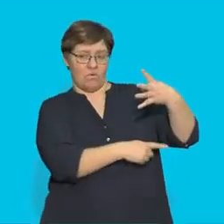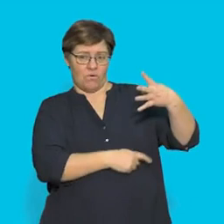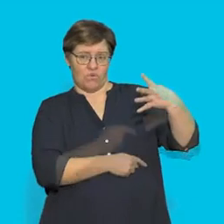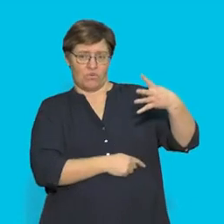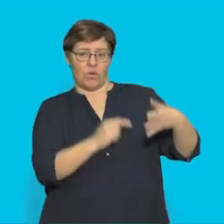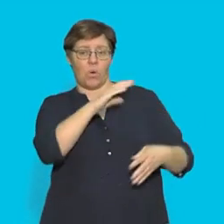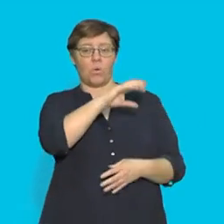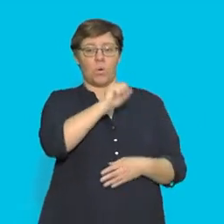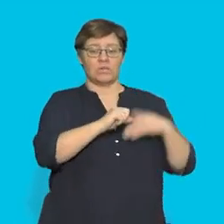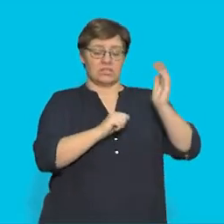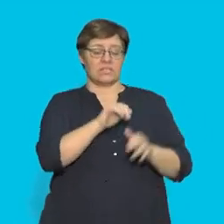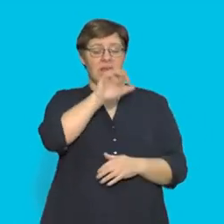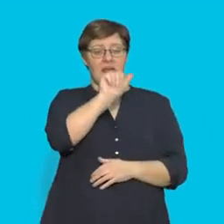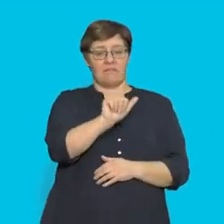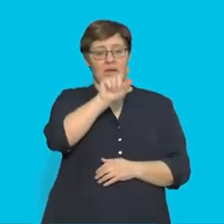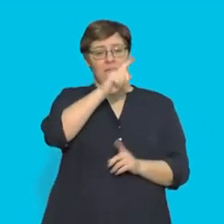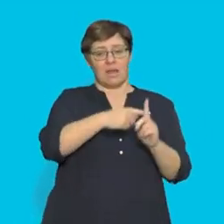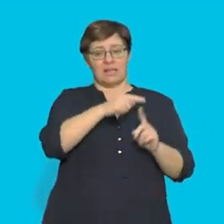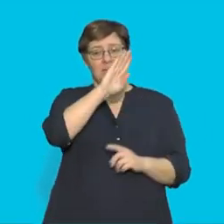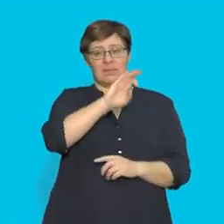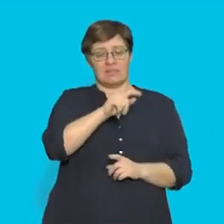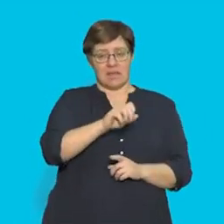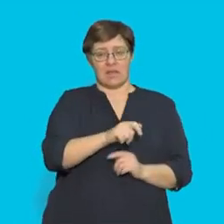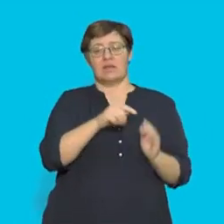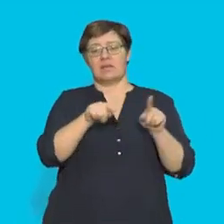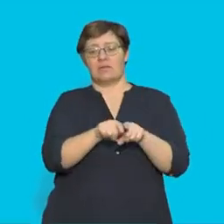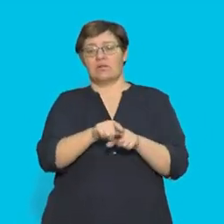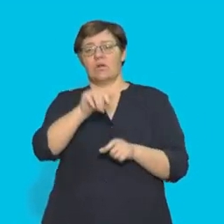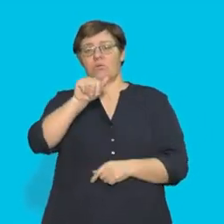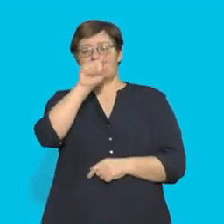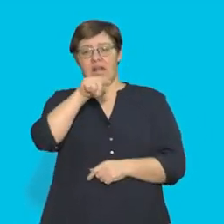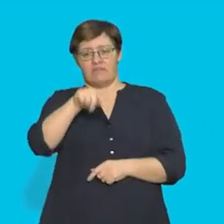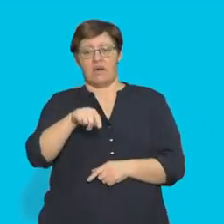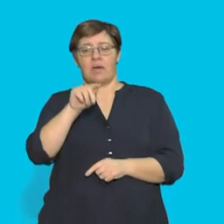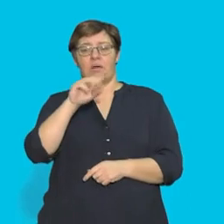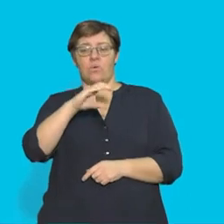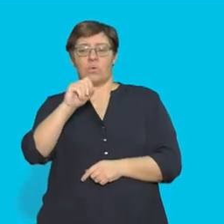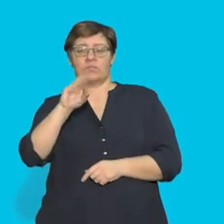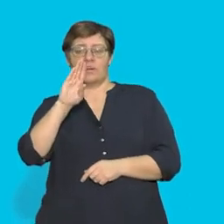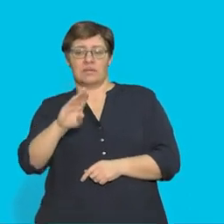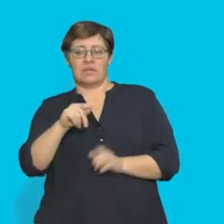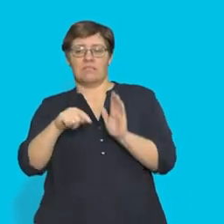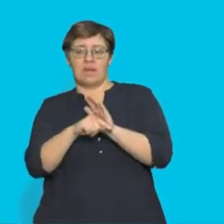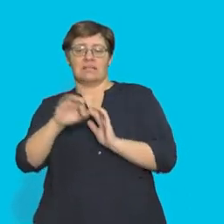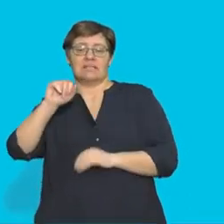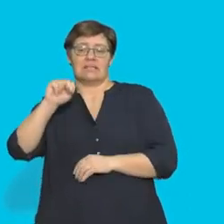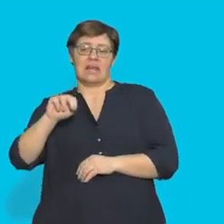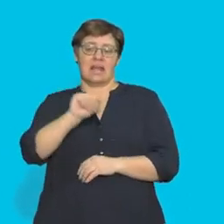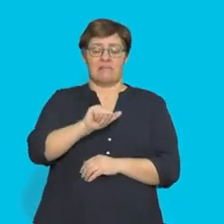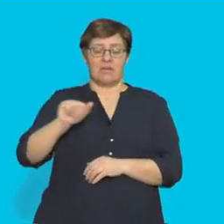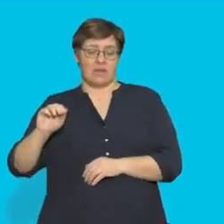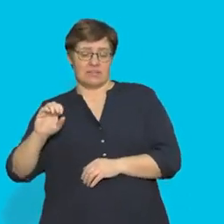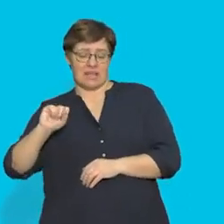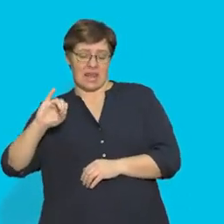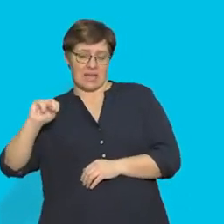were four that we've learned. So cos of alpha plus beta becomes cos of beta minus sine